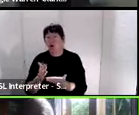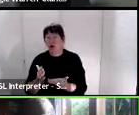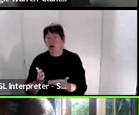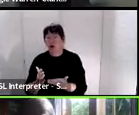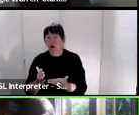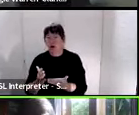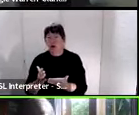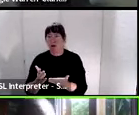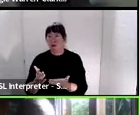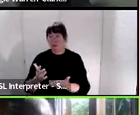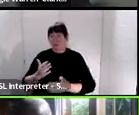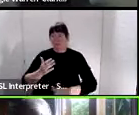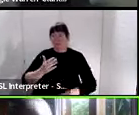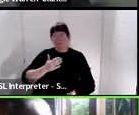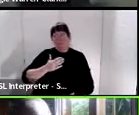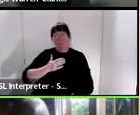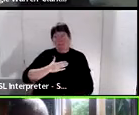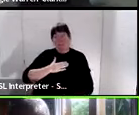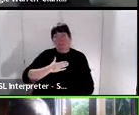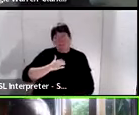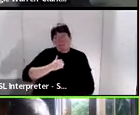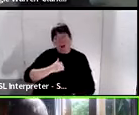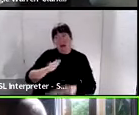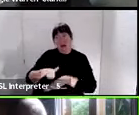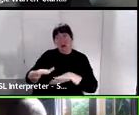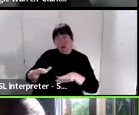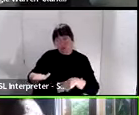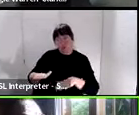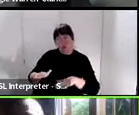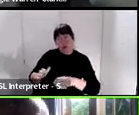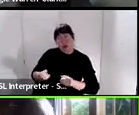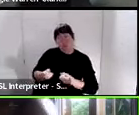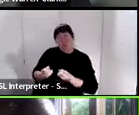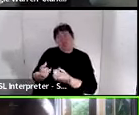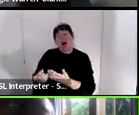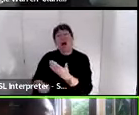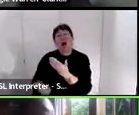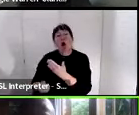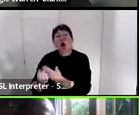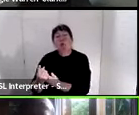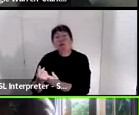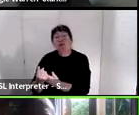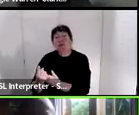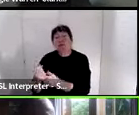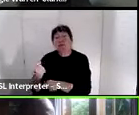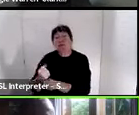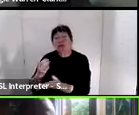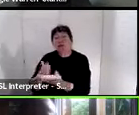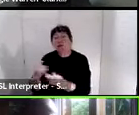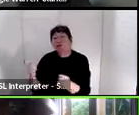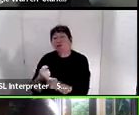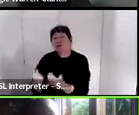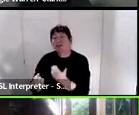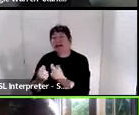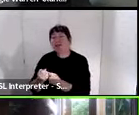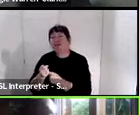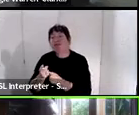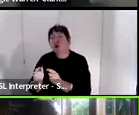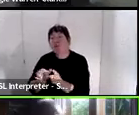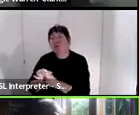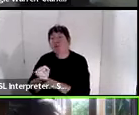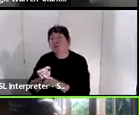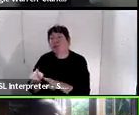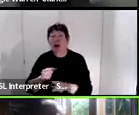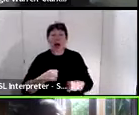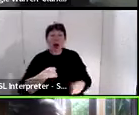my kids actually get an opportunity to enforce some change in their lifetime. I'm 50